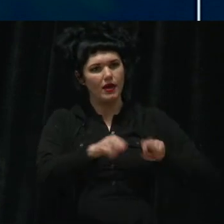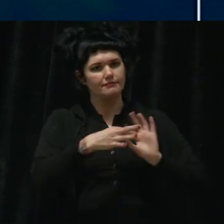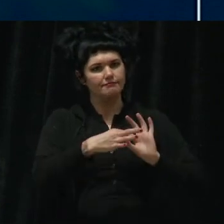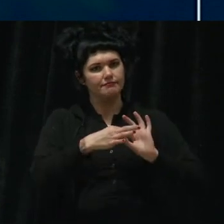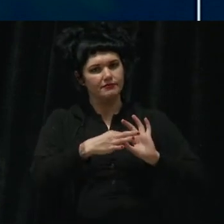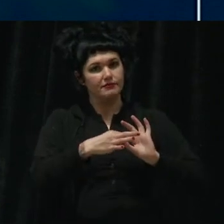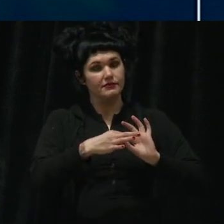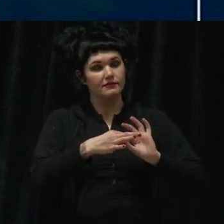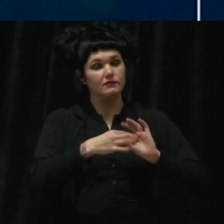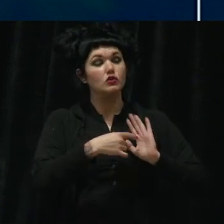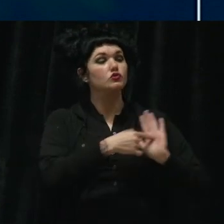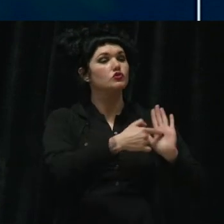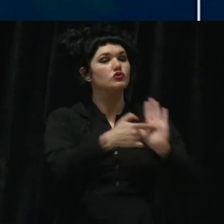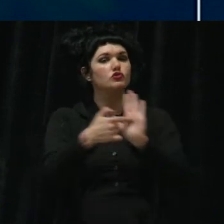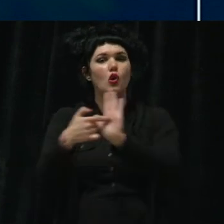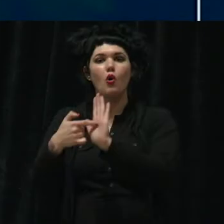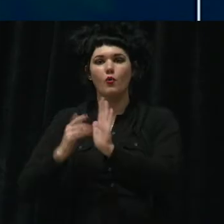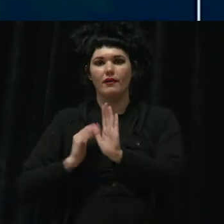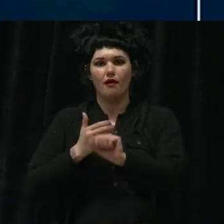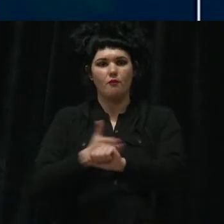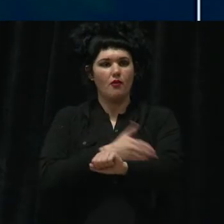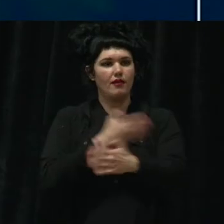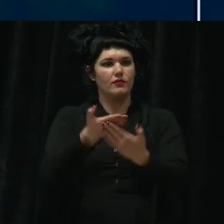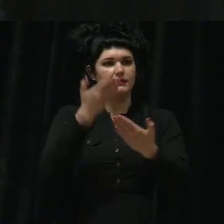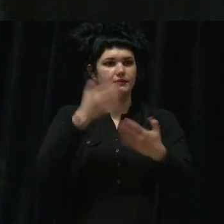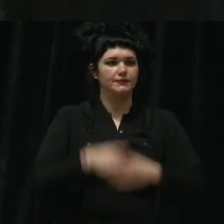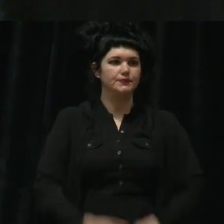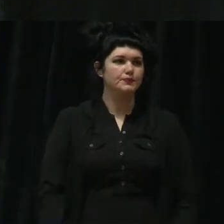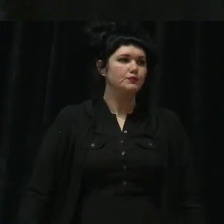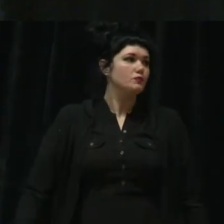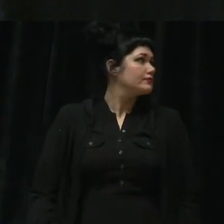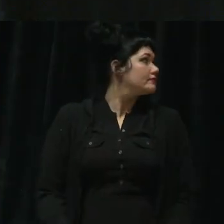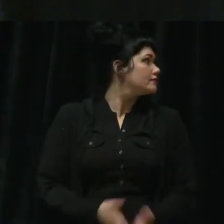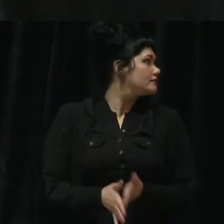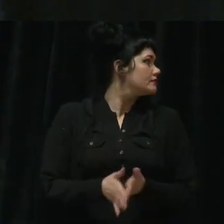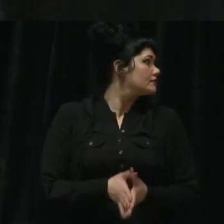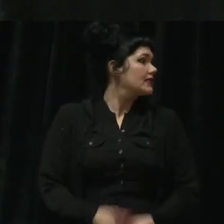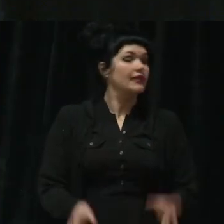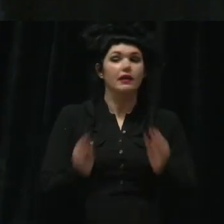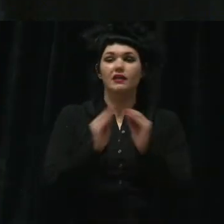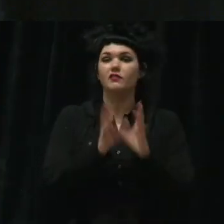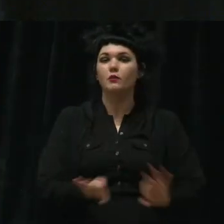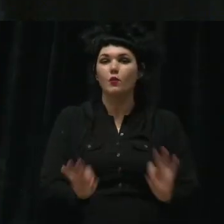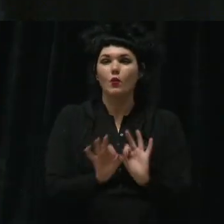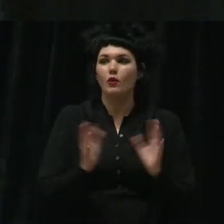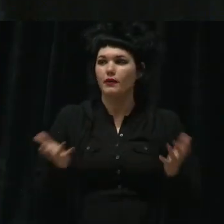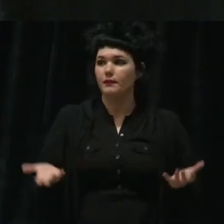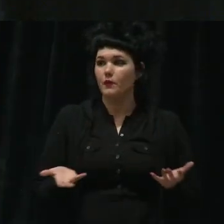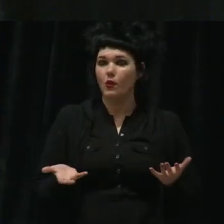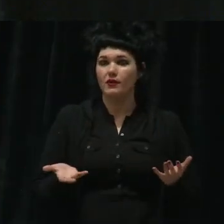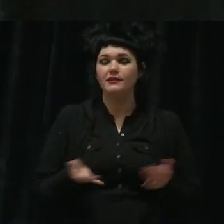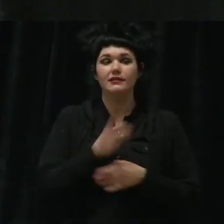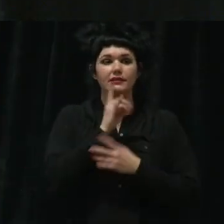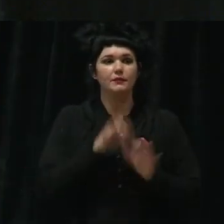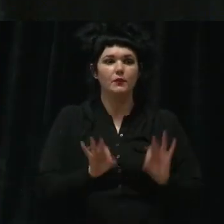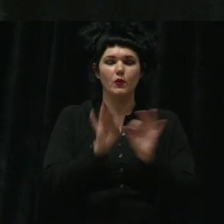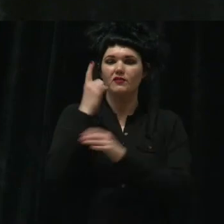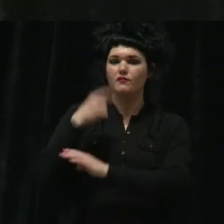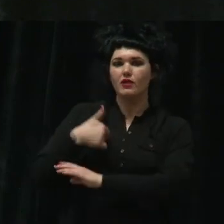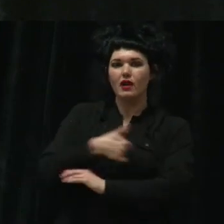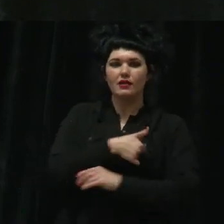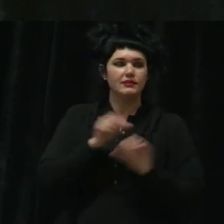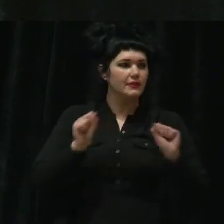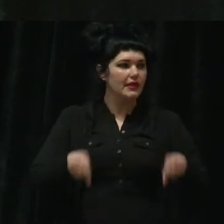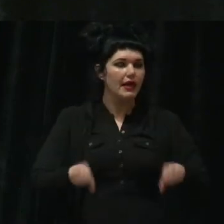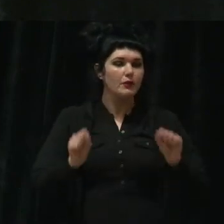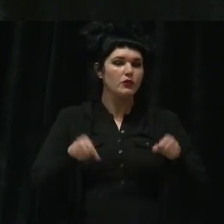to showing the progress that has been made. And even more importantly, it's important for us to be